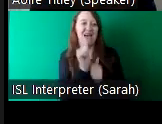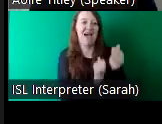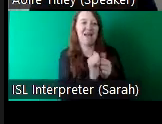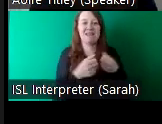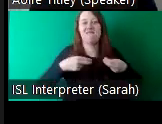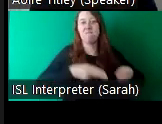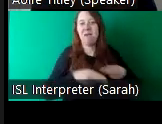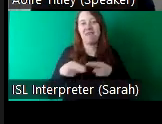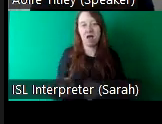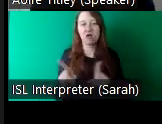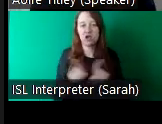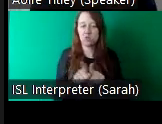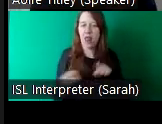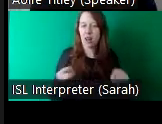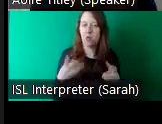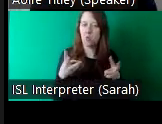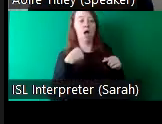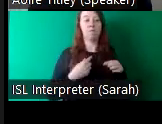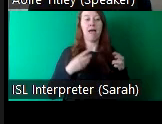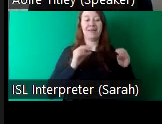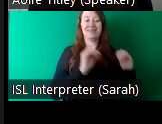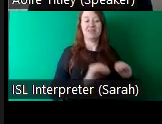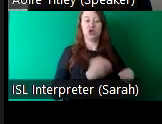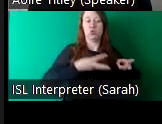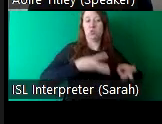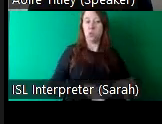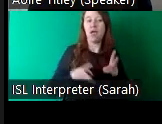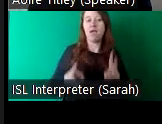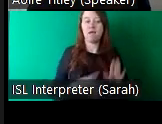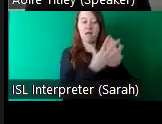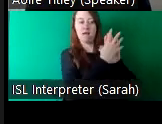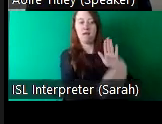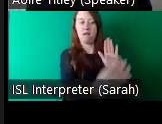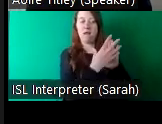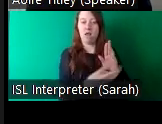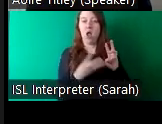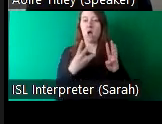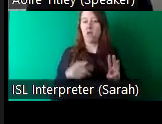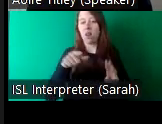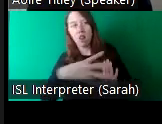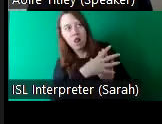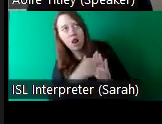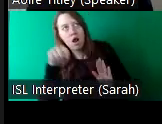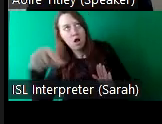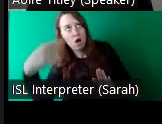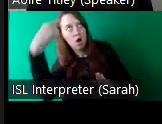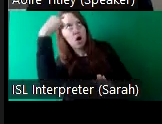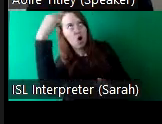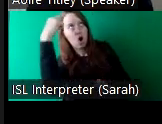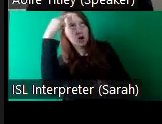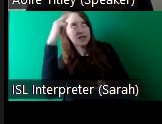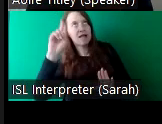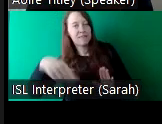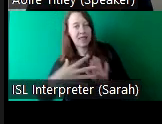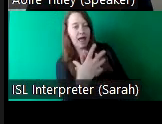well. And again, I suppose modeling certain methodology, young people or adult learners or working in formal education can then also bring them into